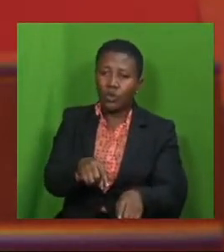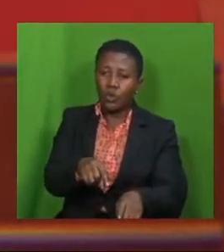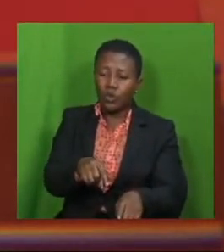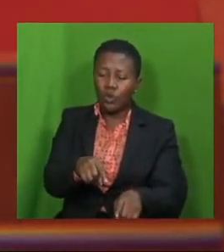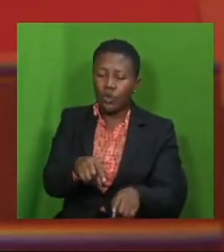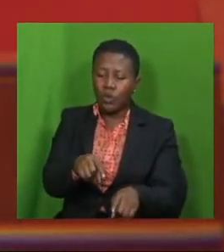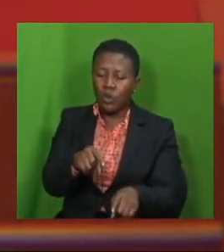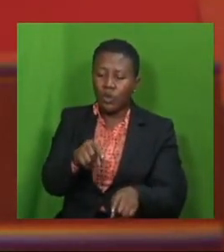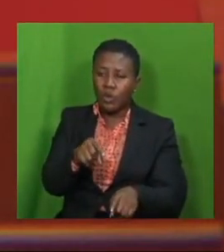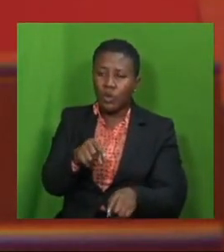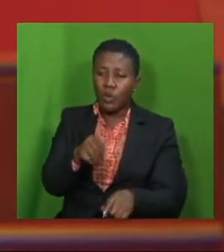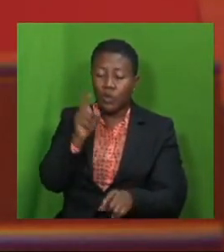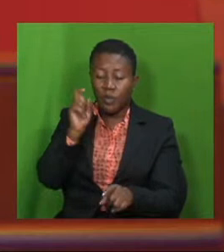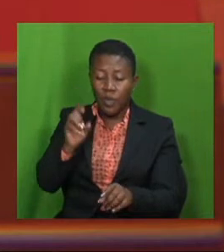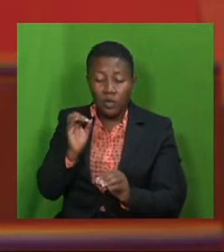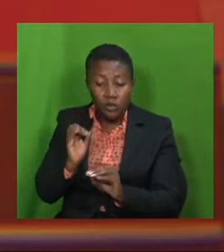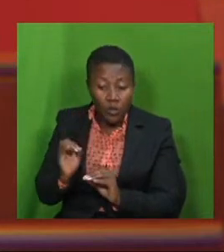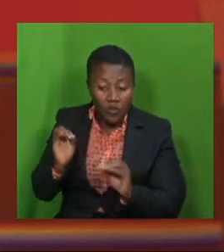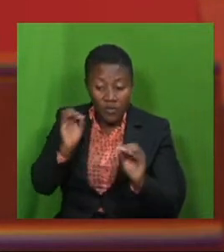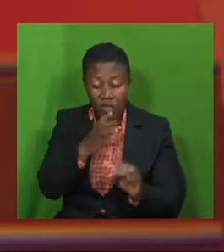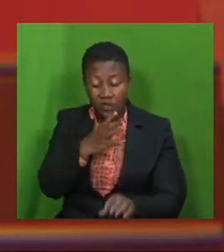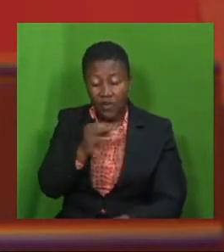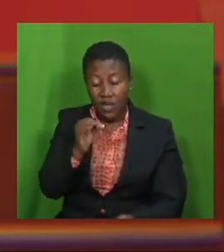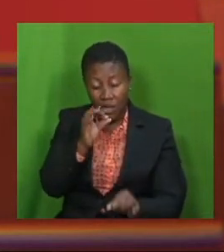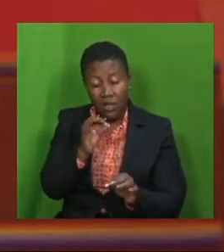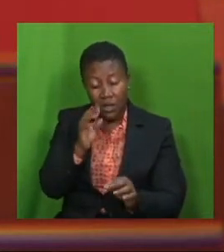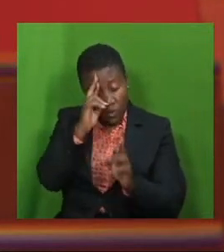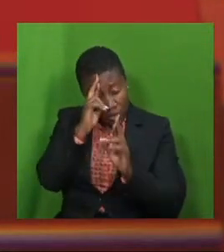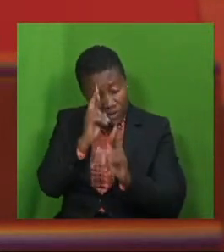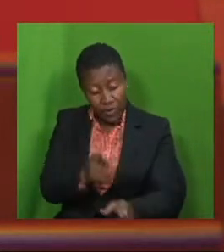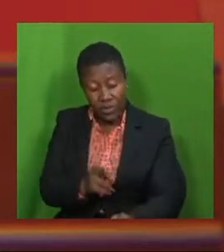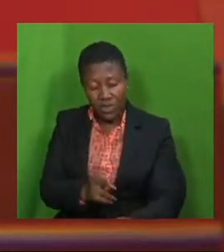observed and enforced.